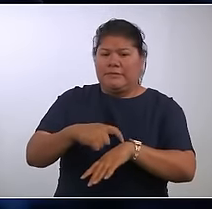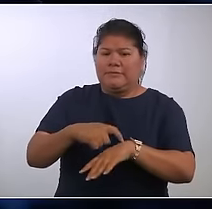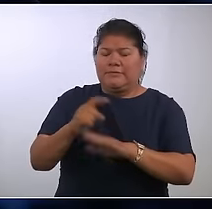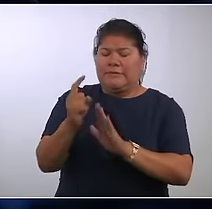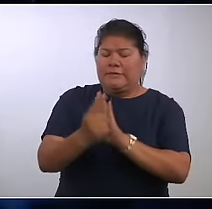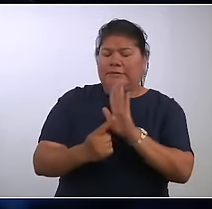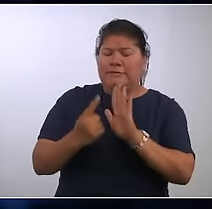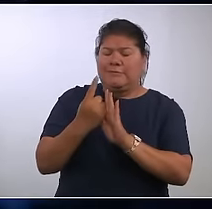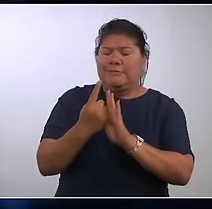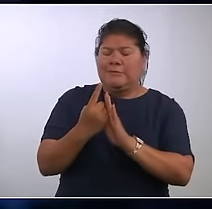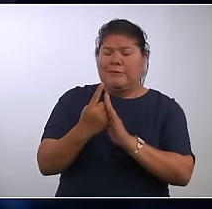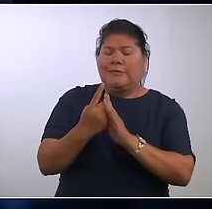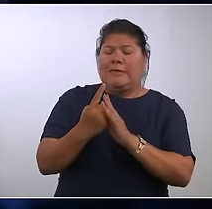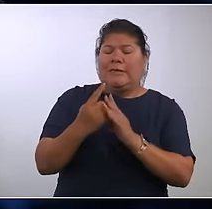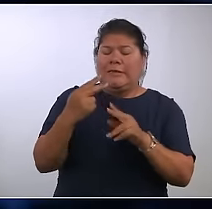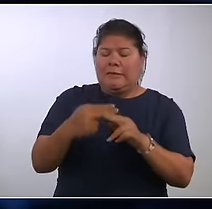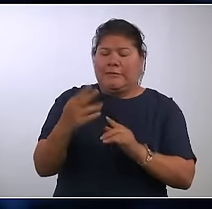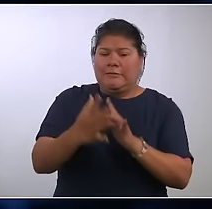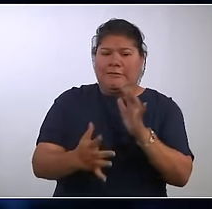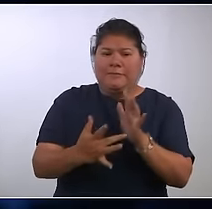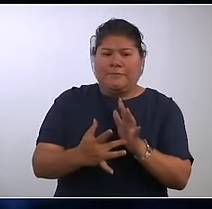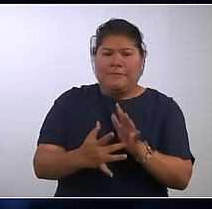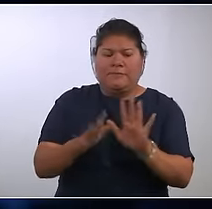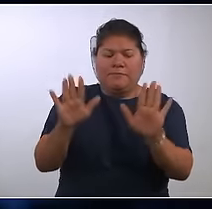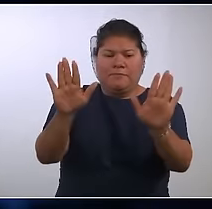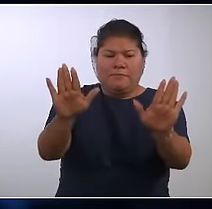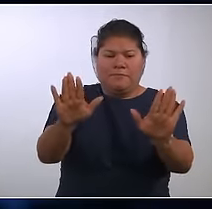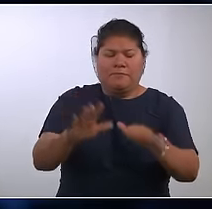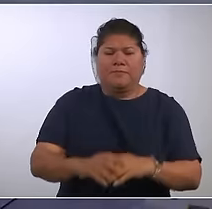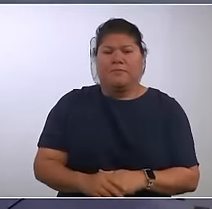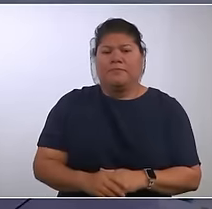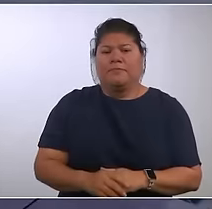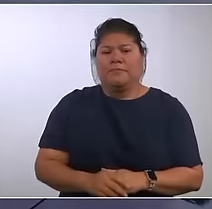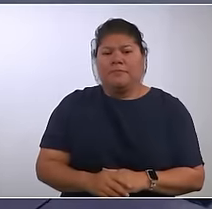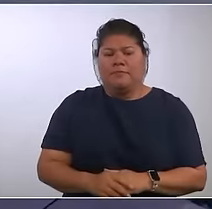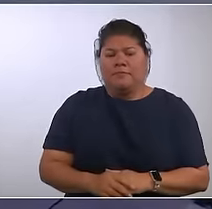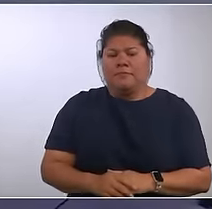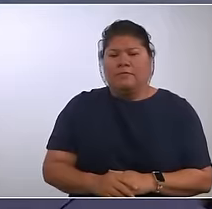these moments. En el nombre de Jesús. In the name of Jesus. Siéntense. Be seated.